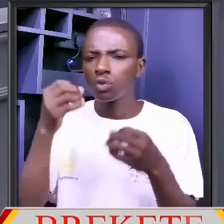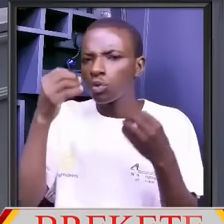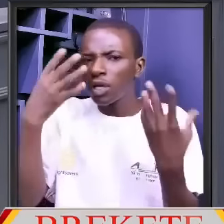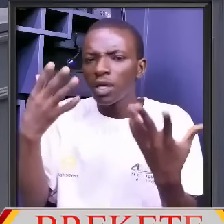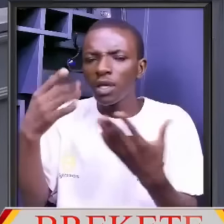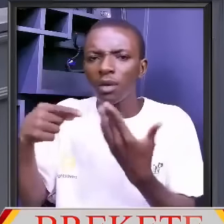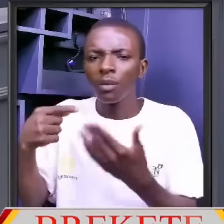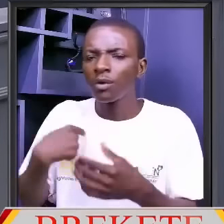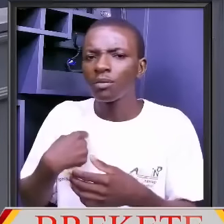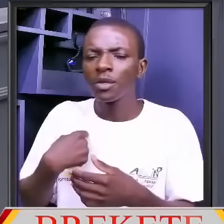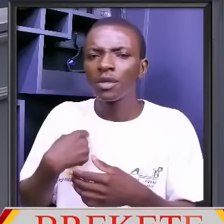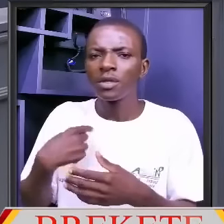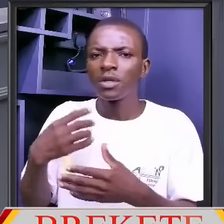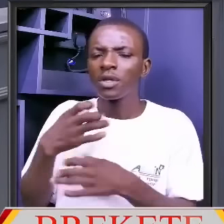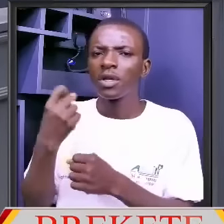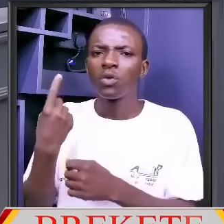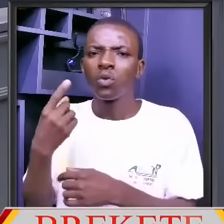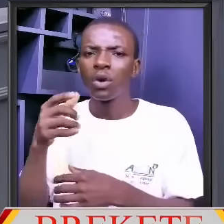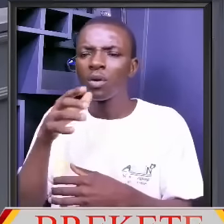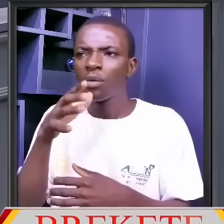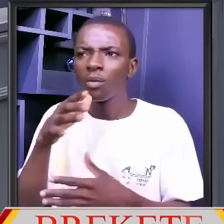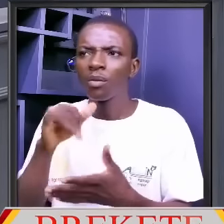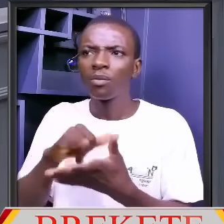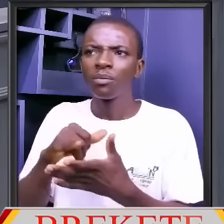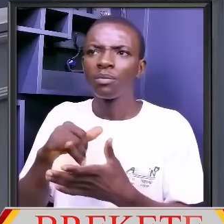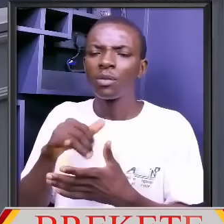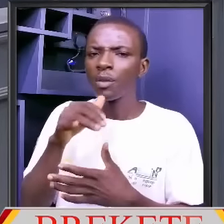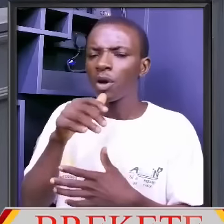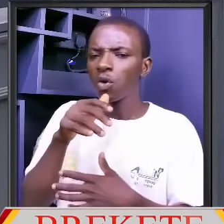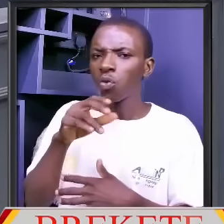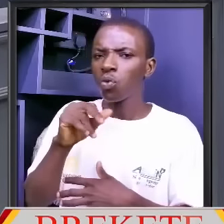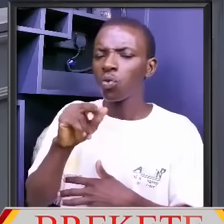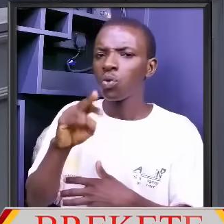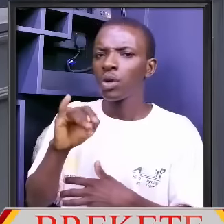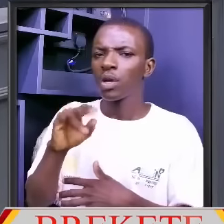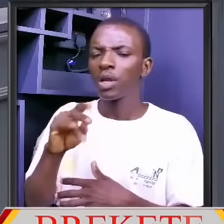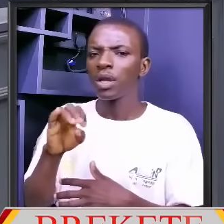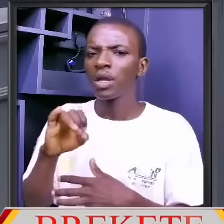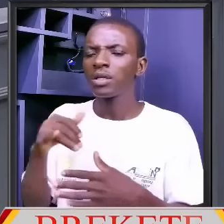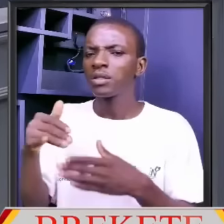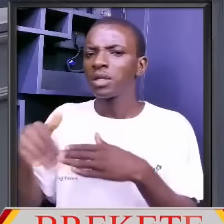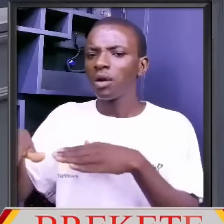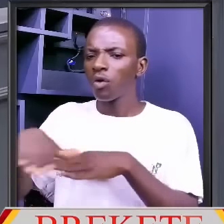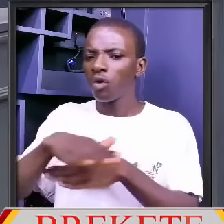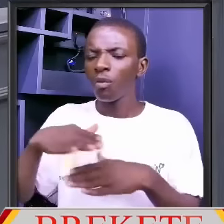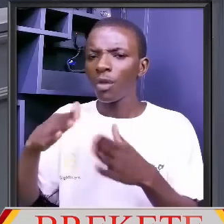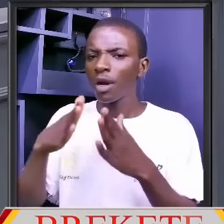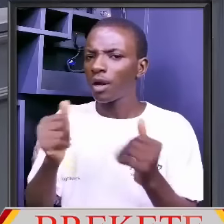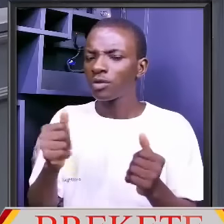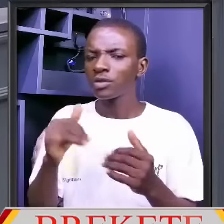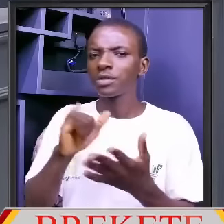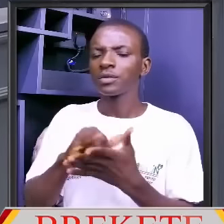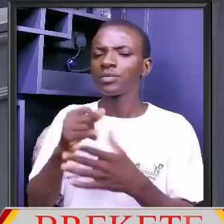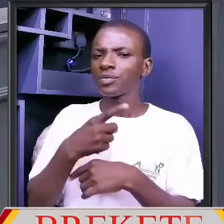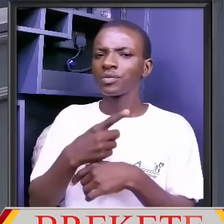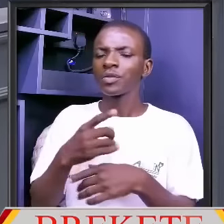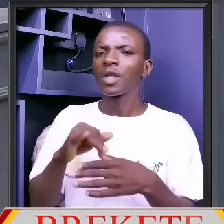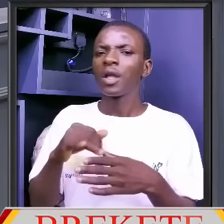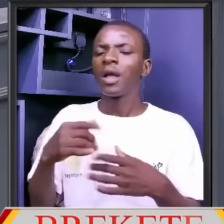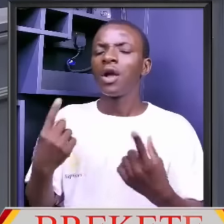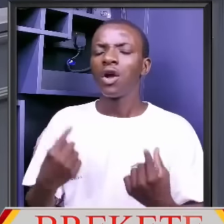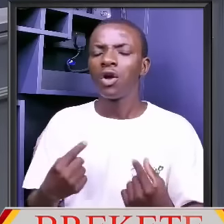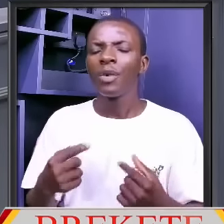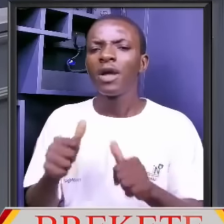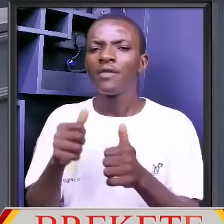me. So he get one woman, Mama Ogie. He did that to our compound there. Now I